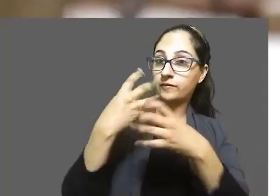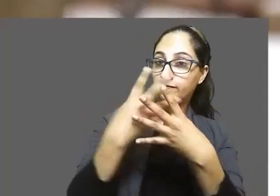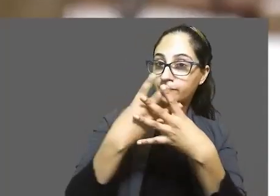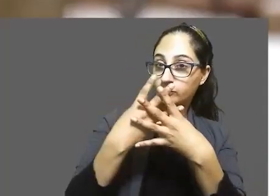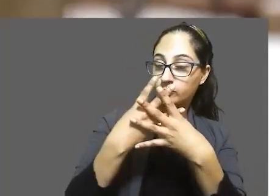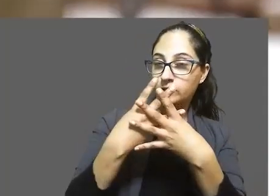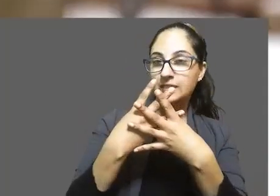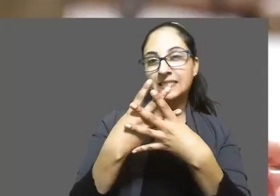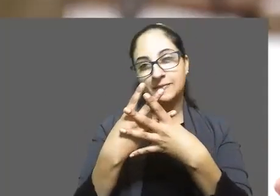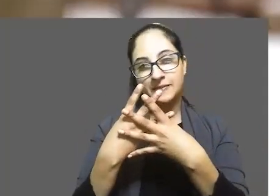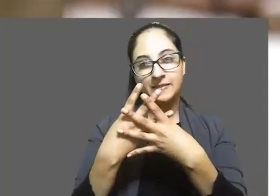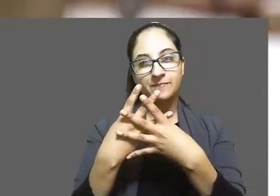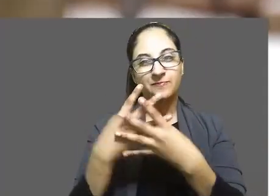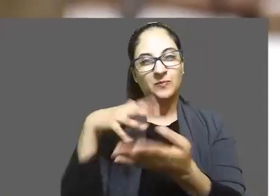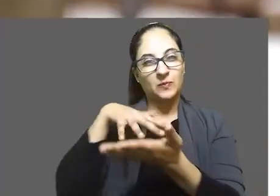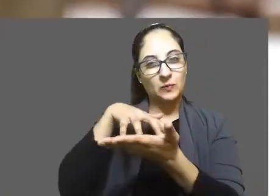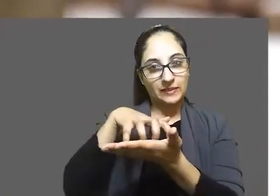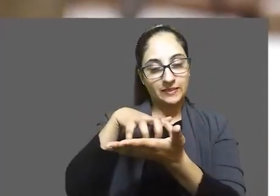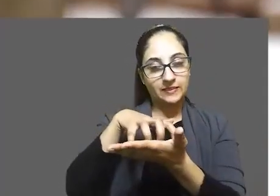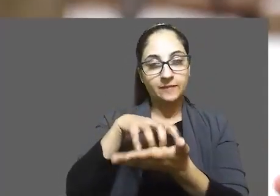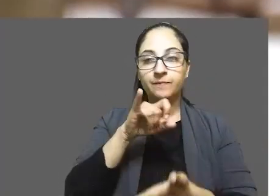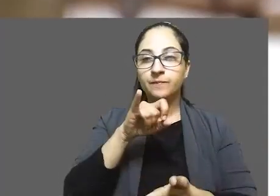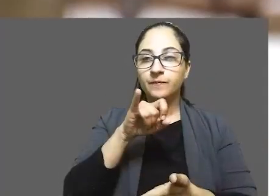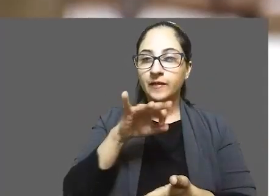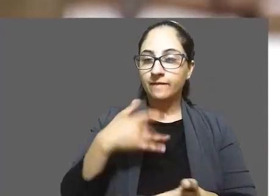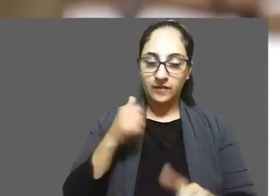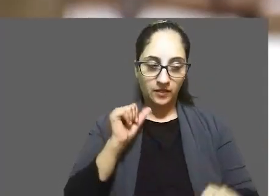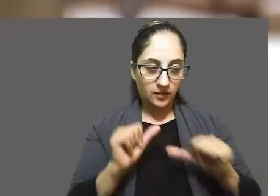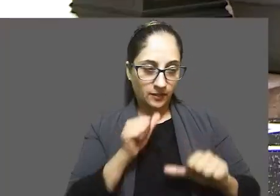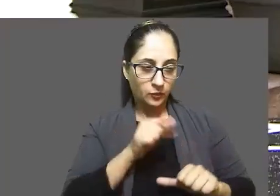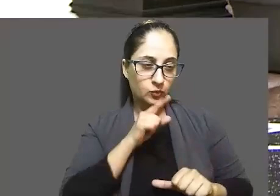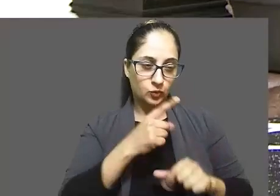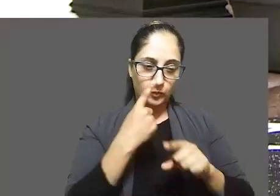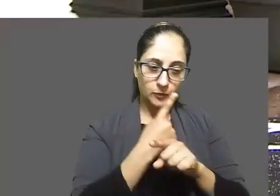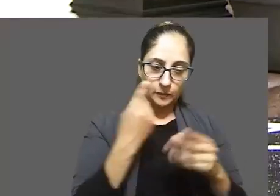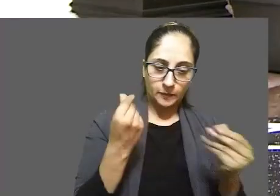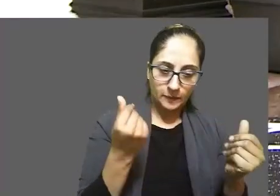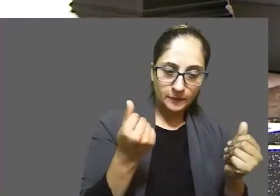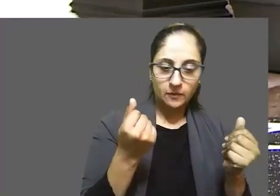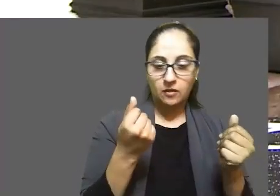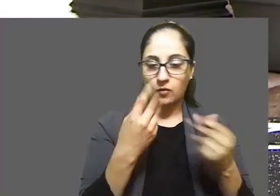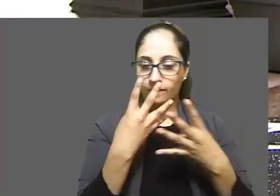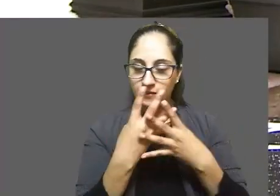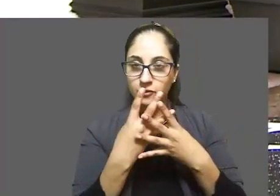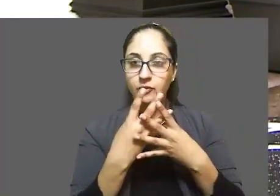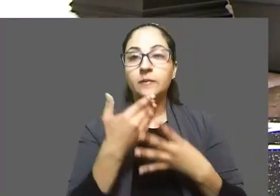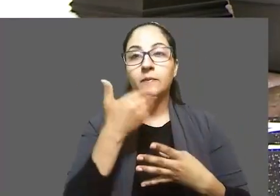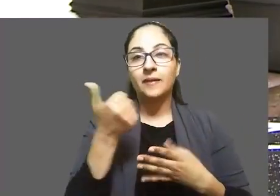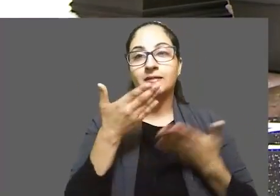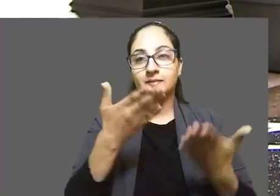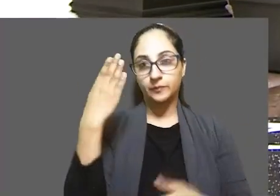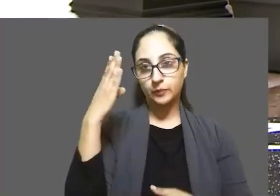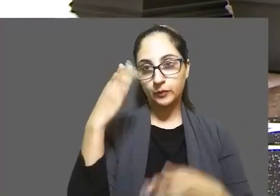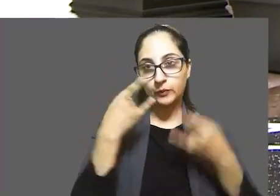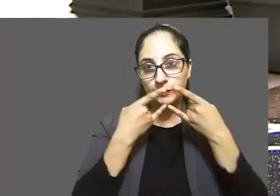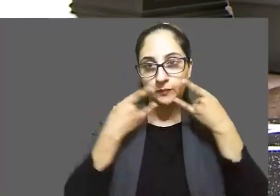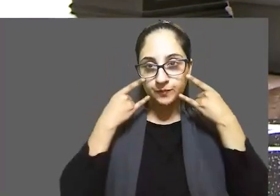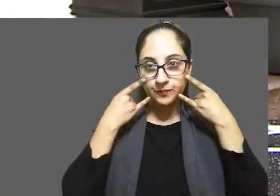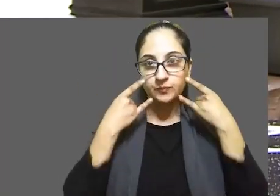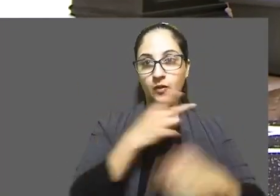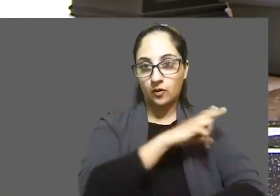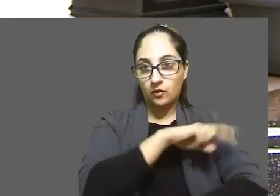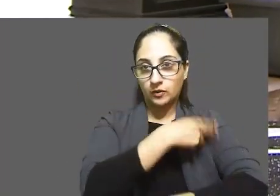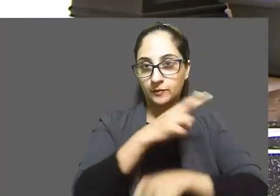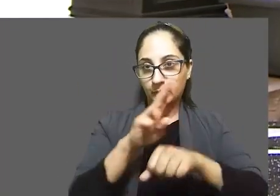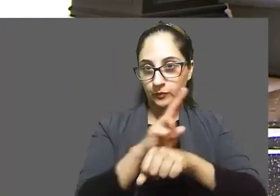for error. And if you're not sure if you've got the right material and the right filter, then a surgical mask like this one is a better choice. But just as